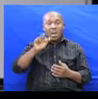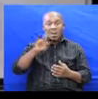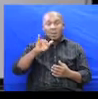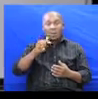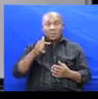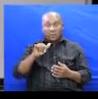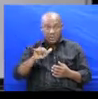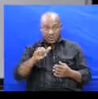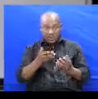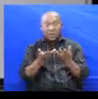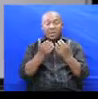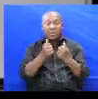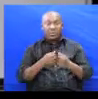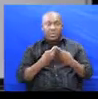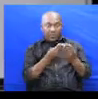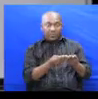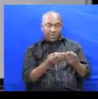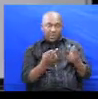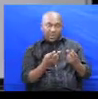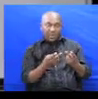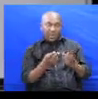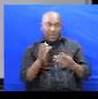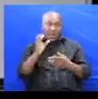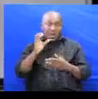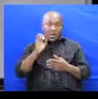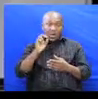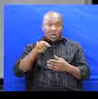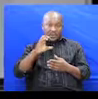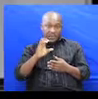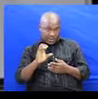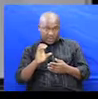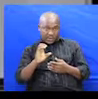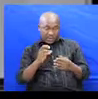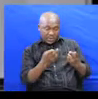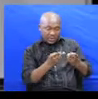can also be given as concentration is equal to mass